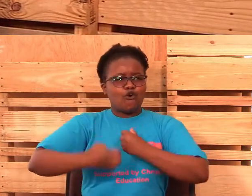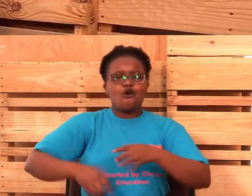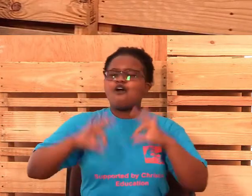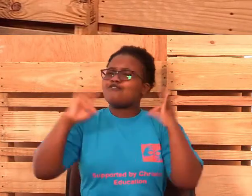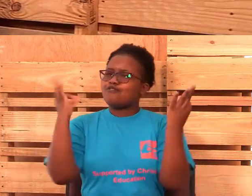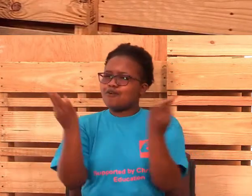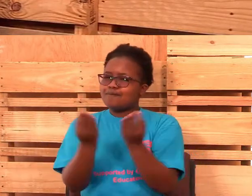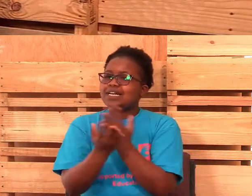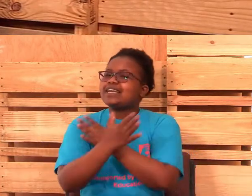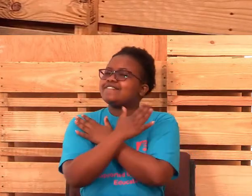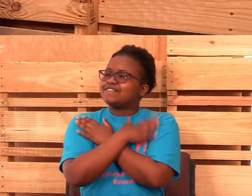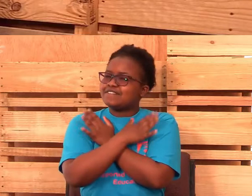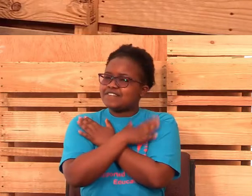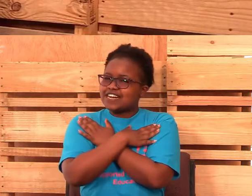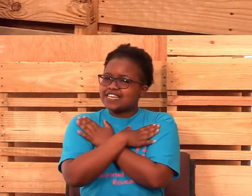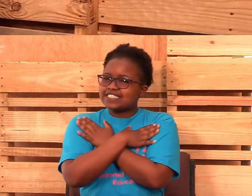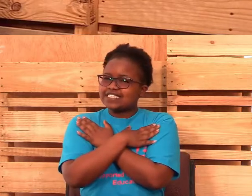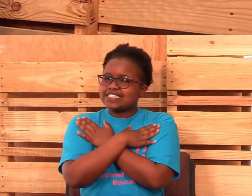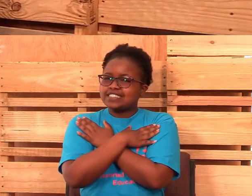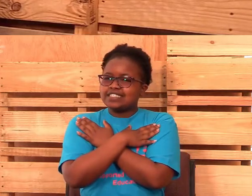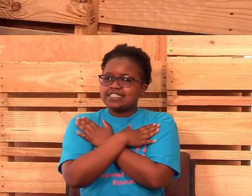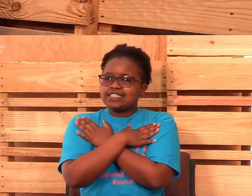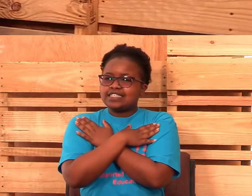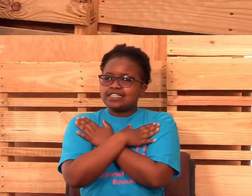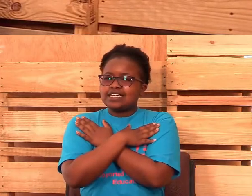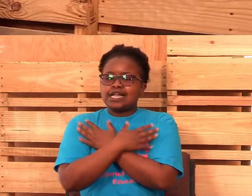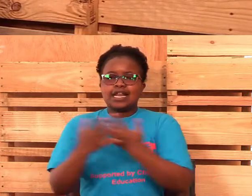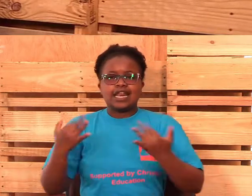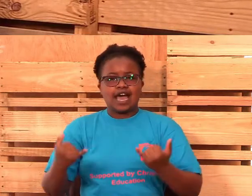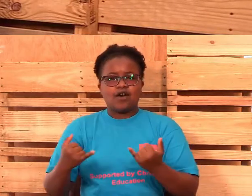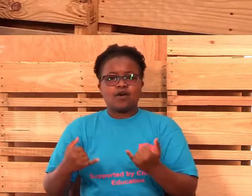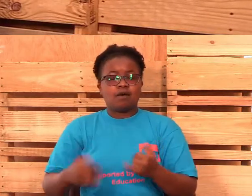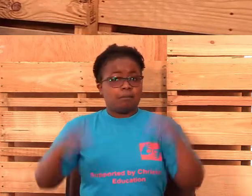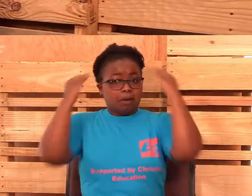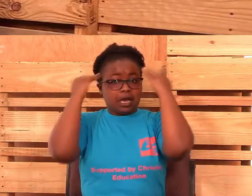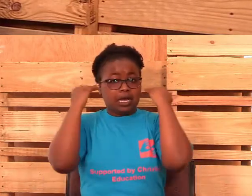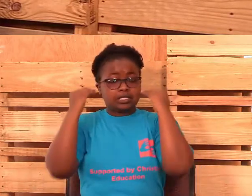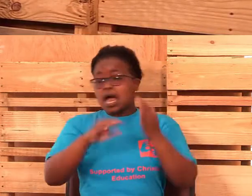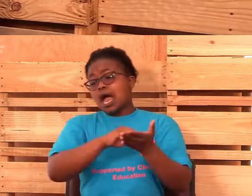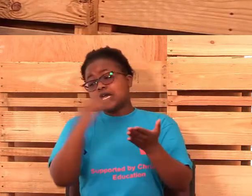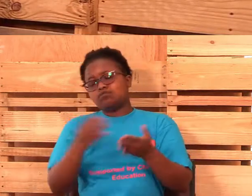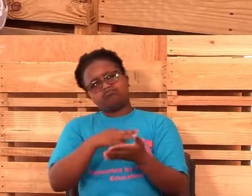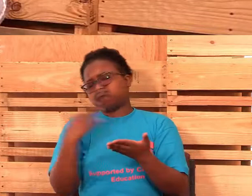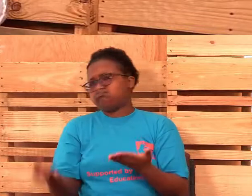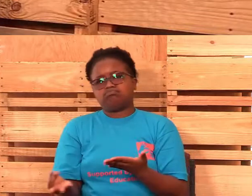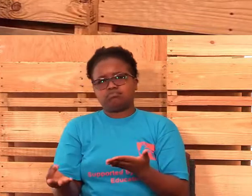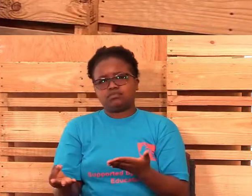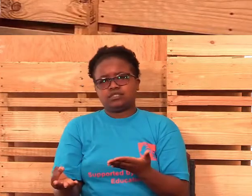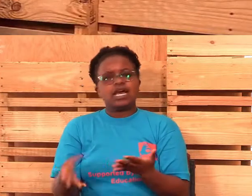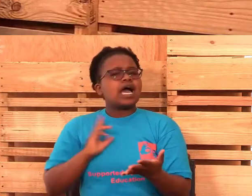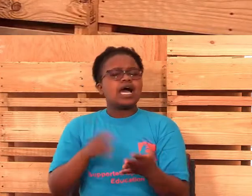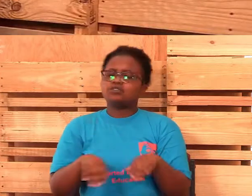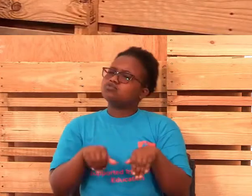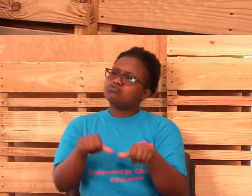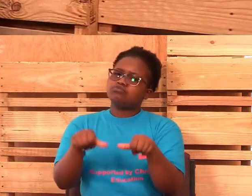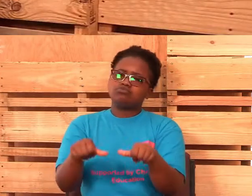family and friends. I hope so too. And I think my heart fell off again. Yeah, that's okay. We can go